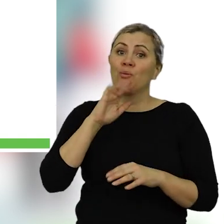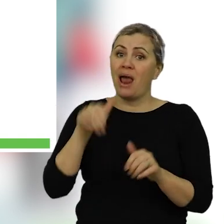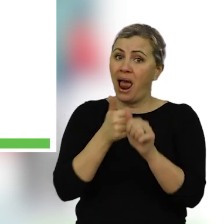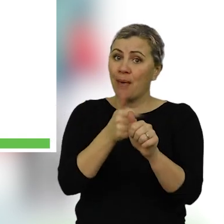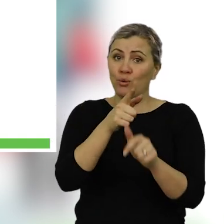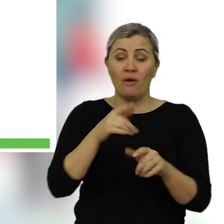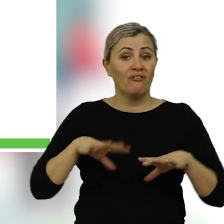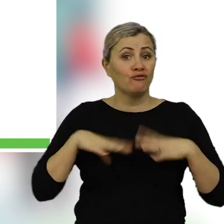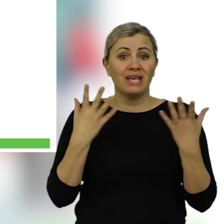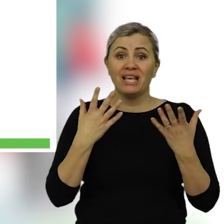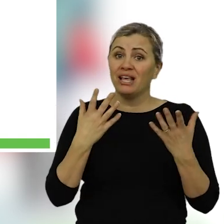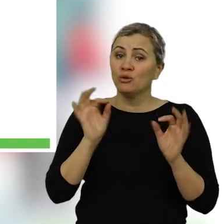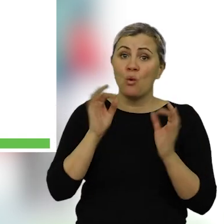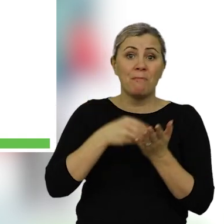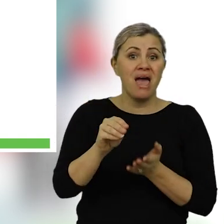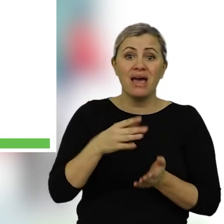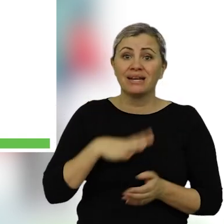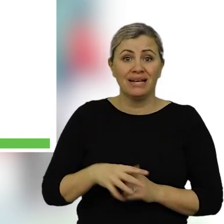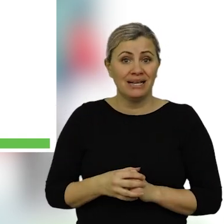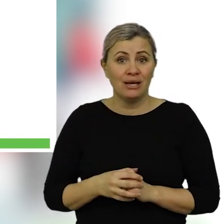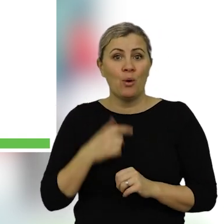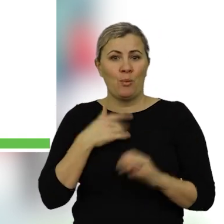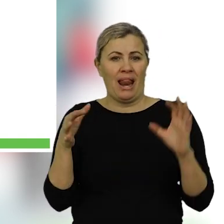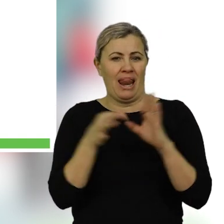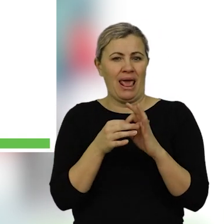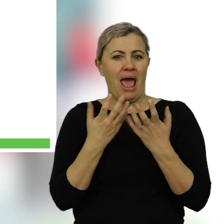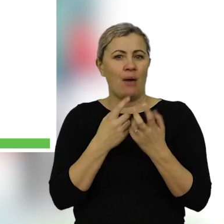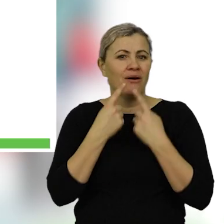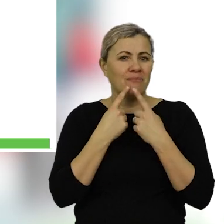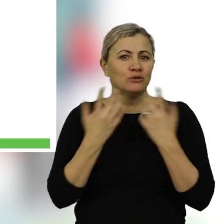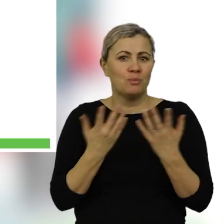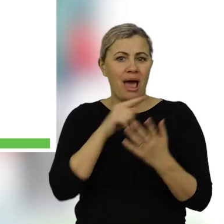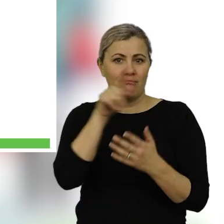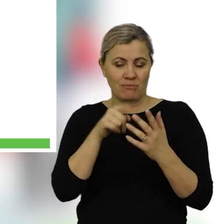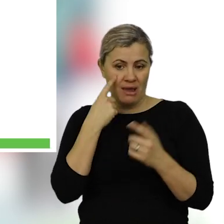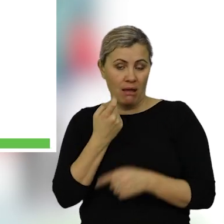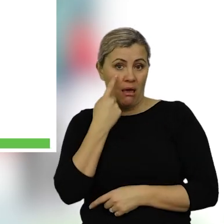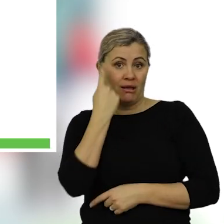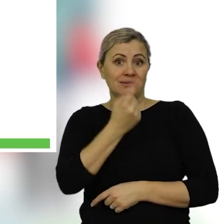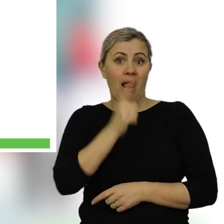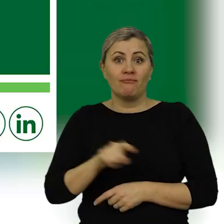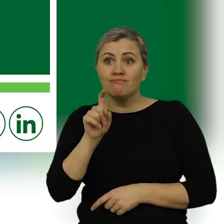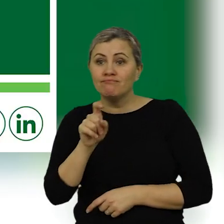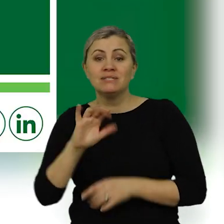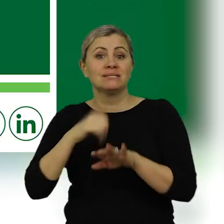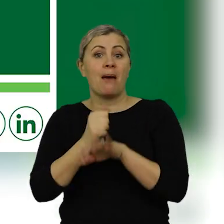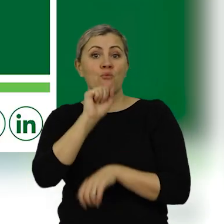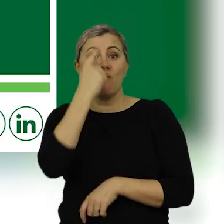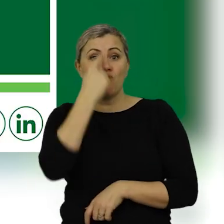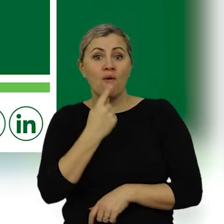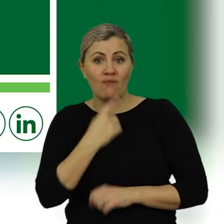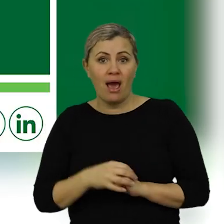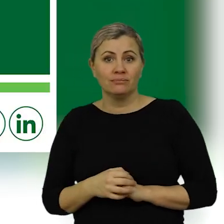of charge. We'll add a link in the description of this video so you can check it out yourself and set up your profile. So that was a